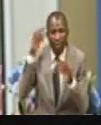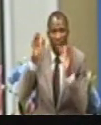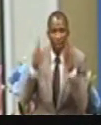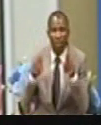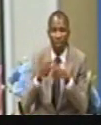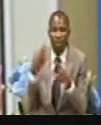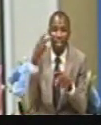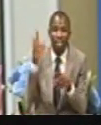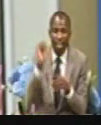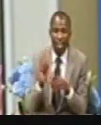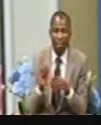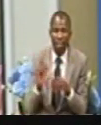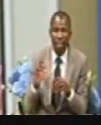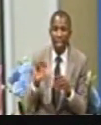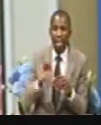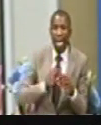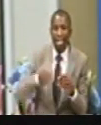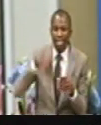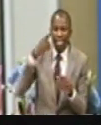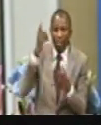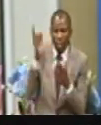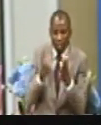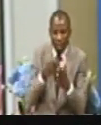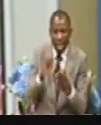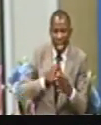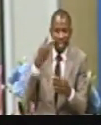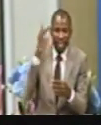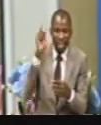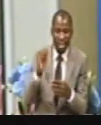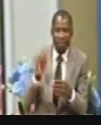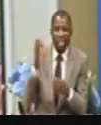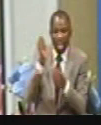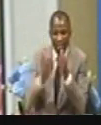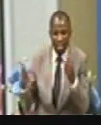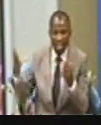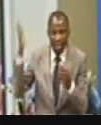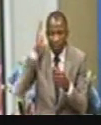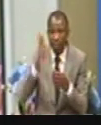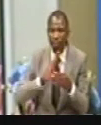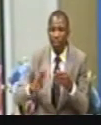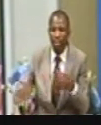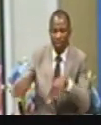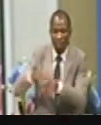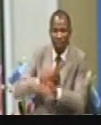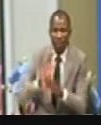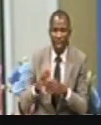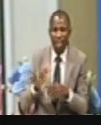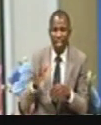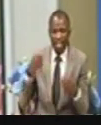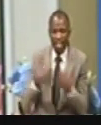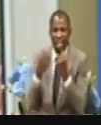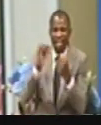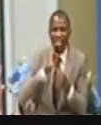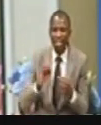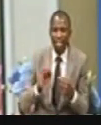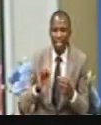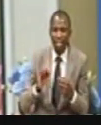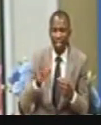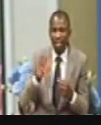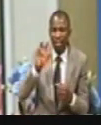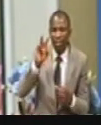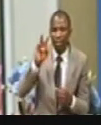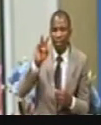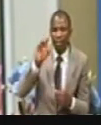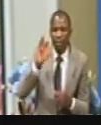for opportunities to see him. Because I told myself, I said, once I see him, everything will be over. And the